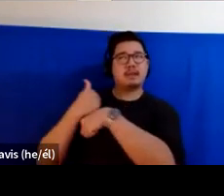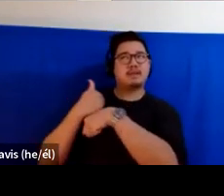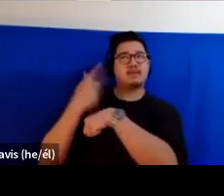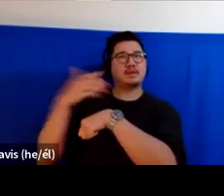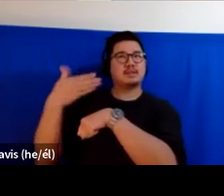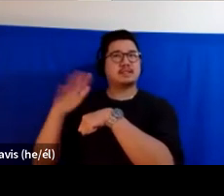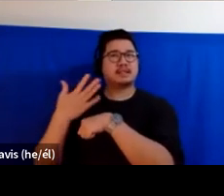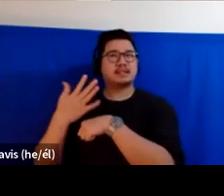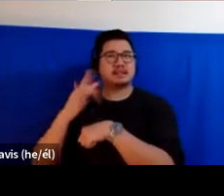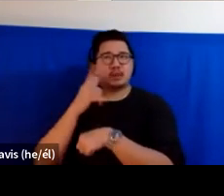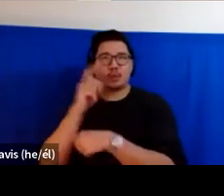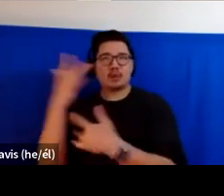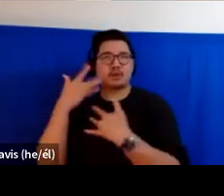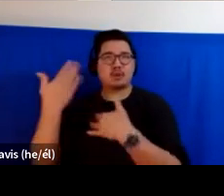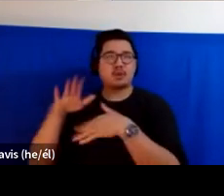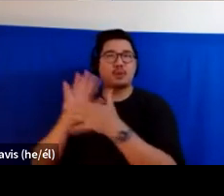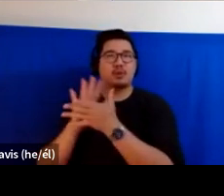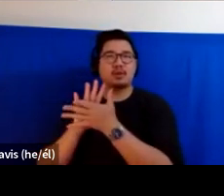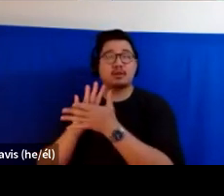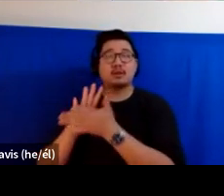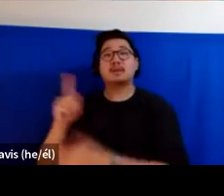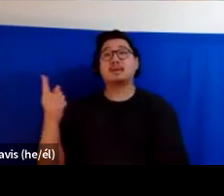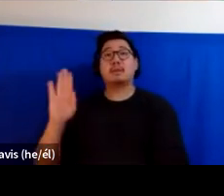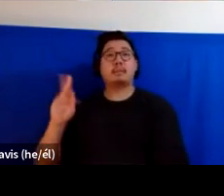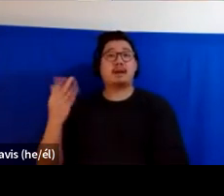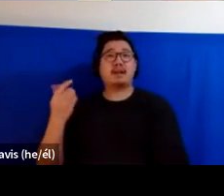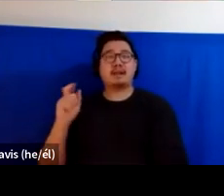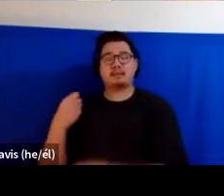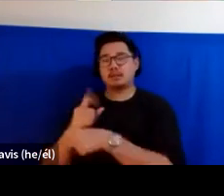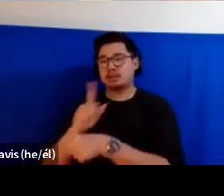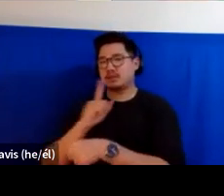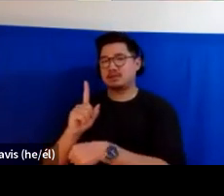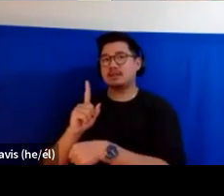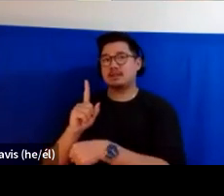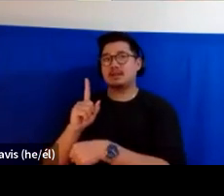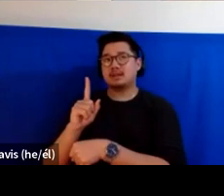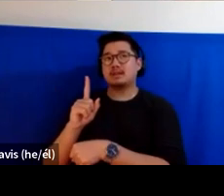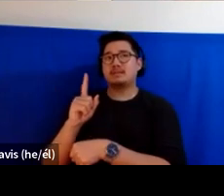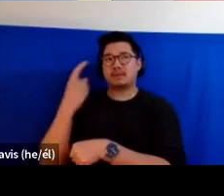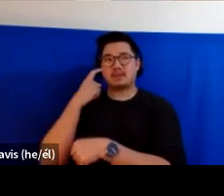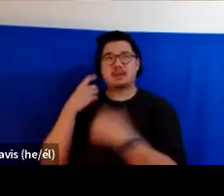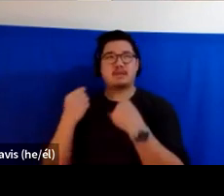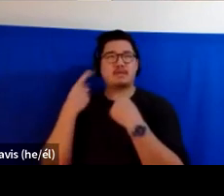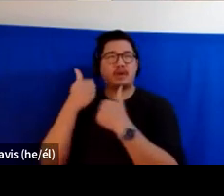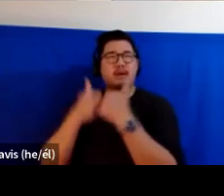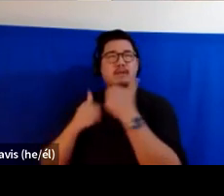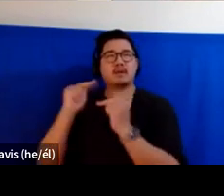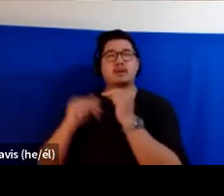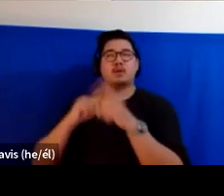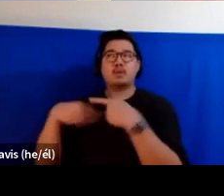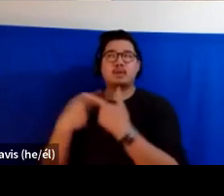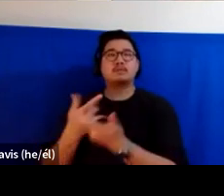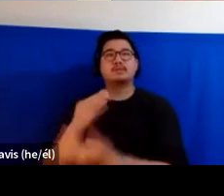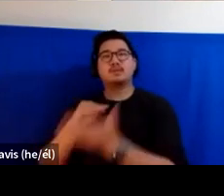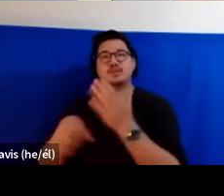school bps needs to guarantee adequate ventilation and filtration in every space in which students are eating meals